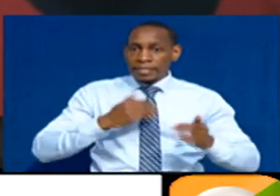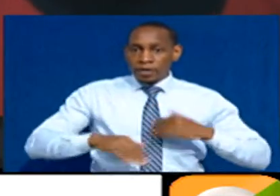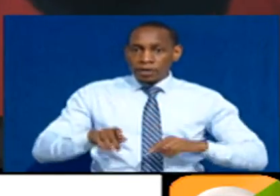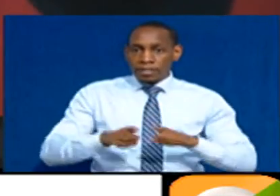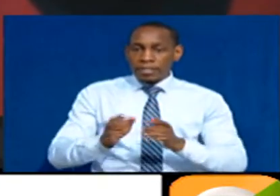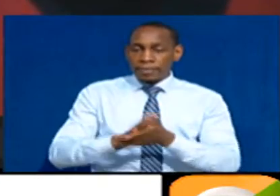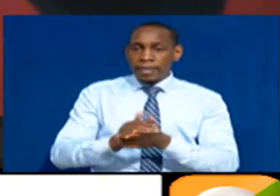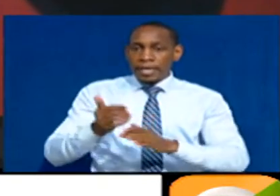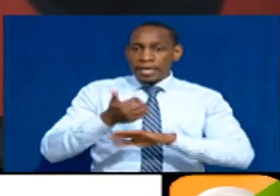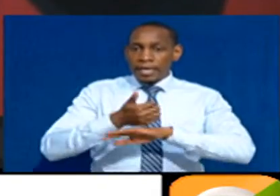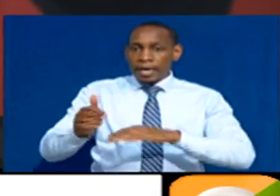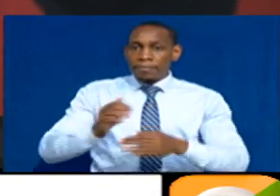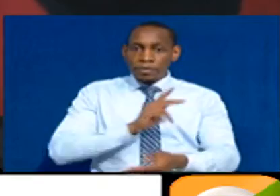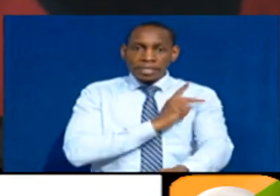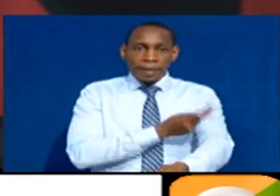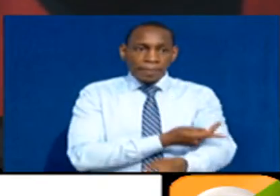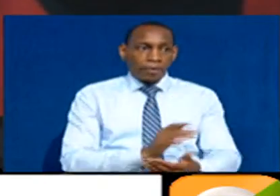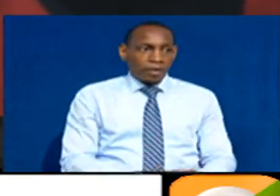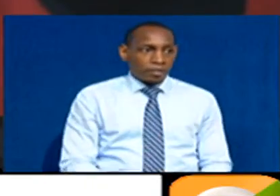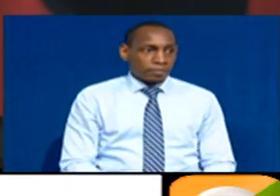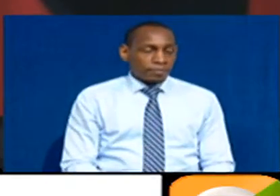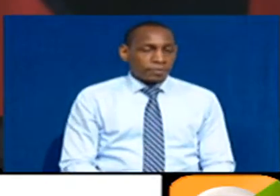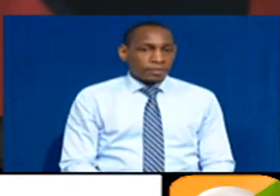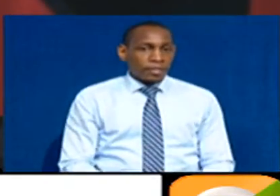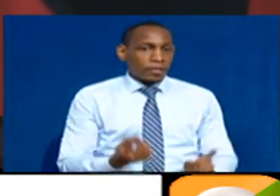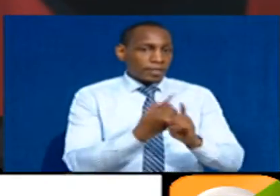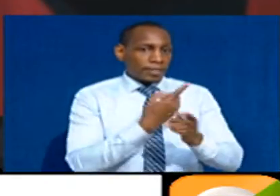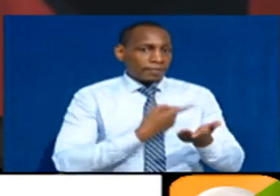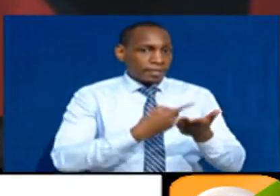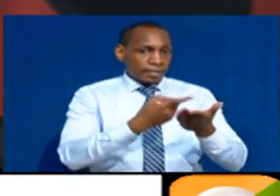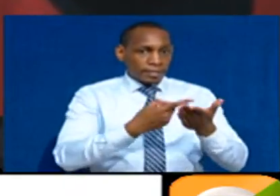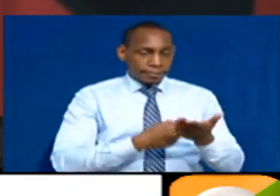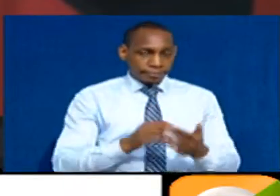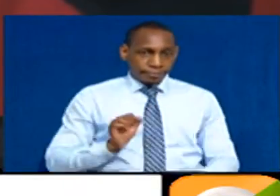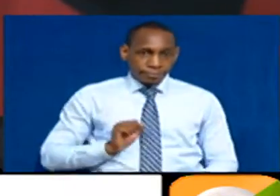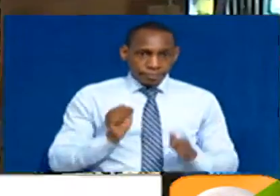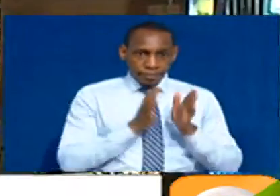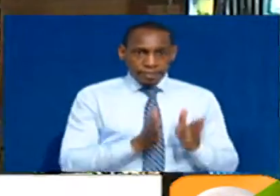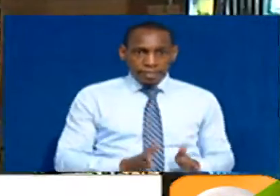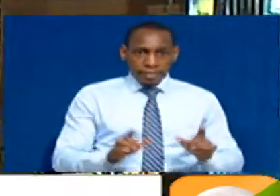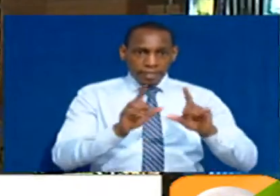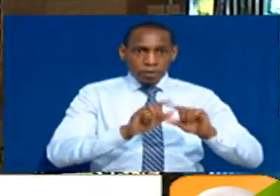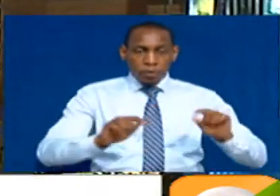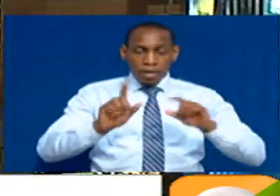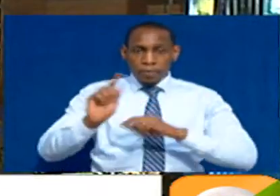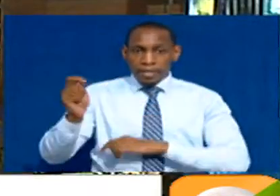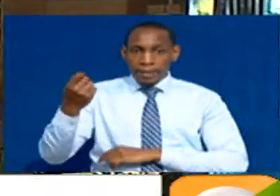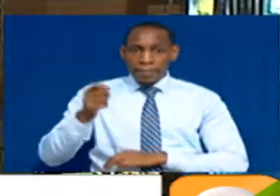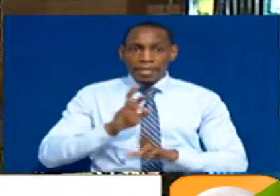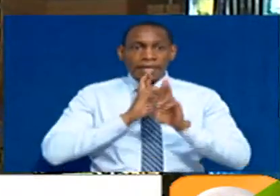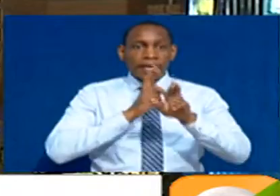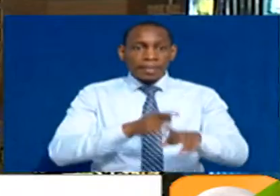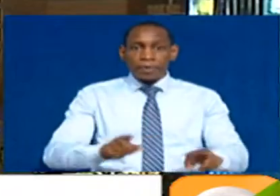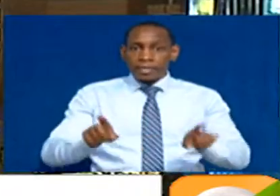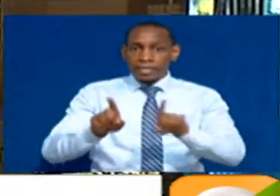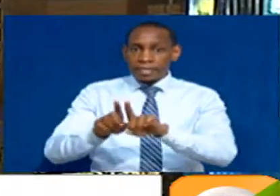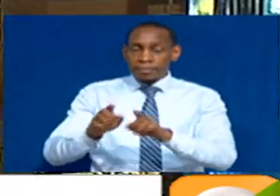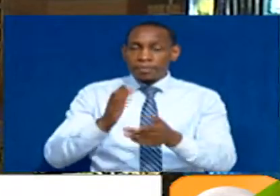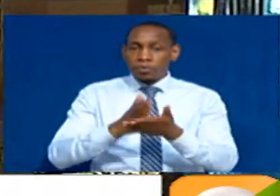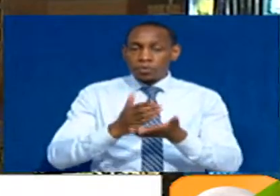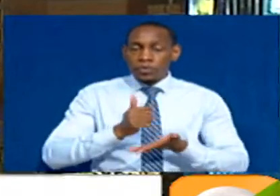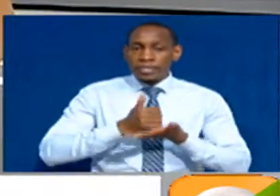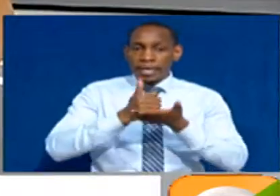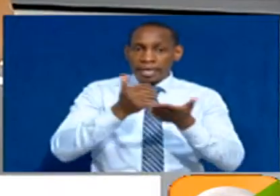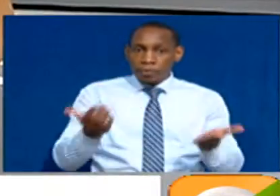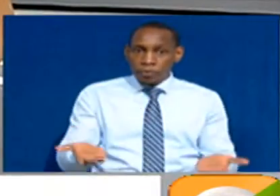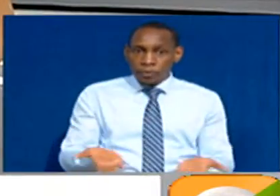abuse of power. Sheila, you've taken us down a path that I want us to continue on. Senator, in the words of the president, reports like these will go a long